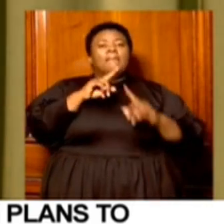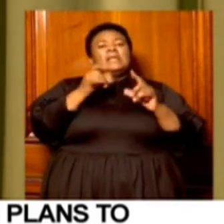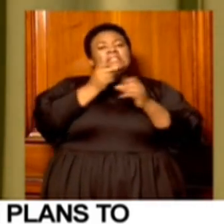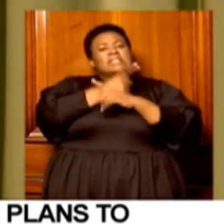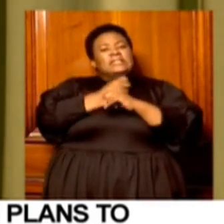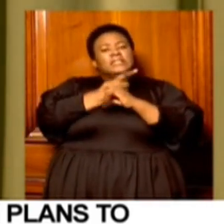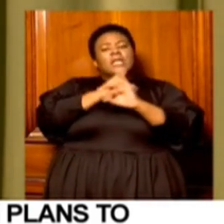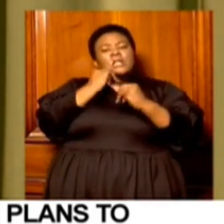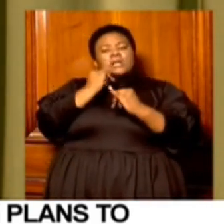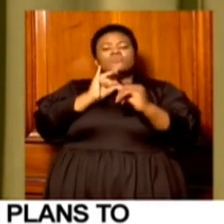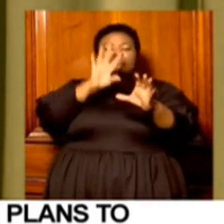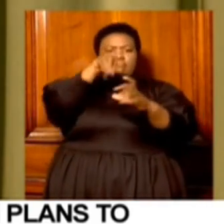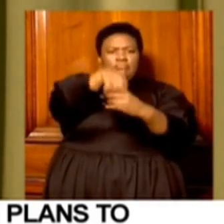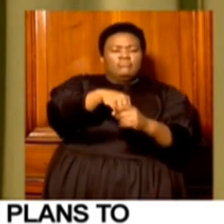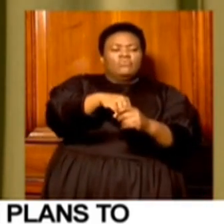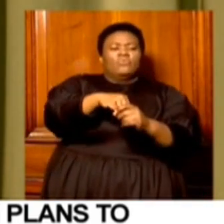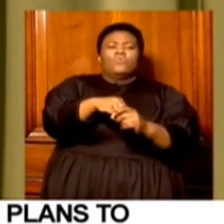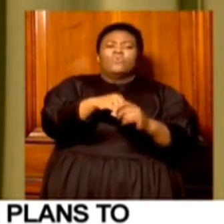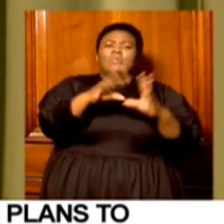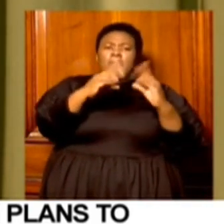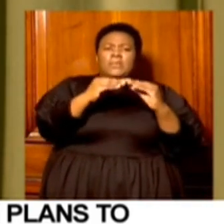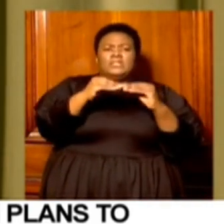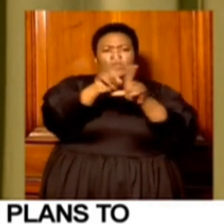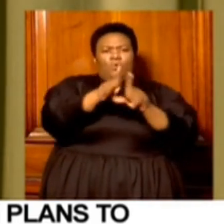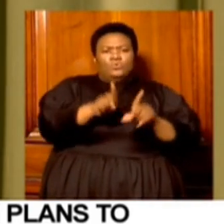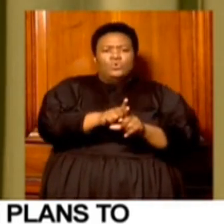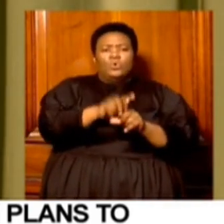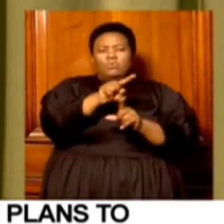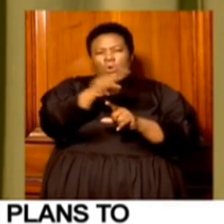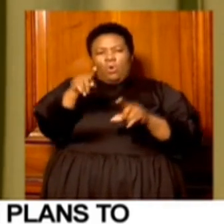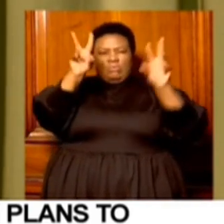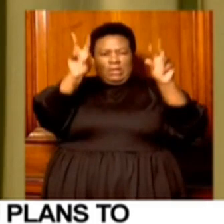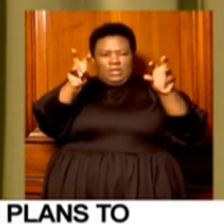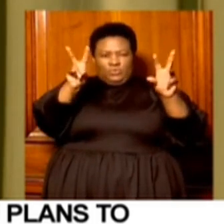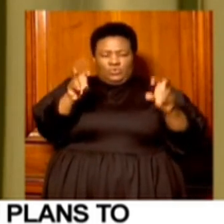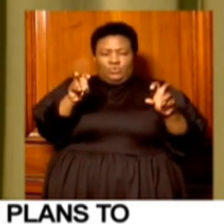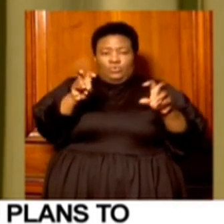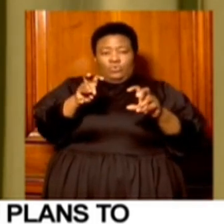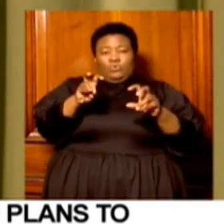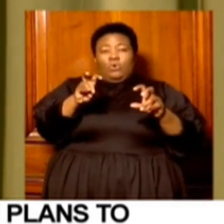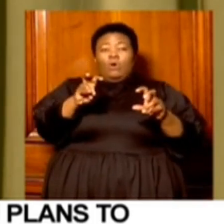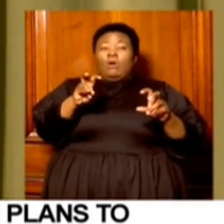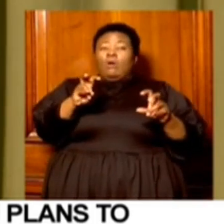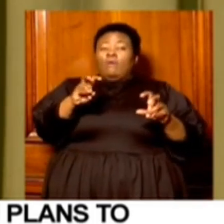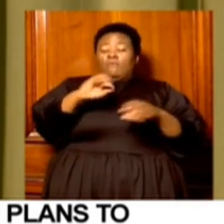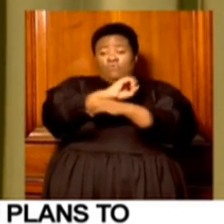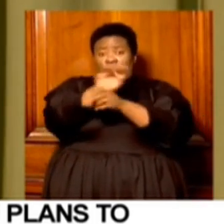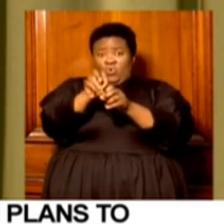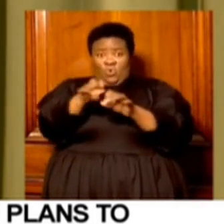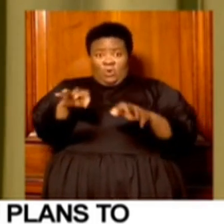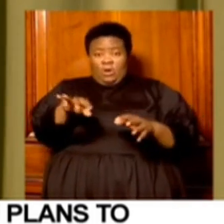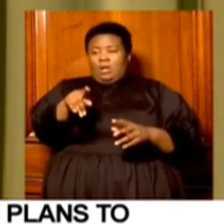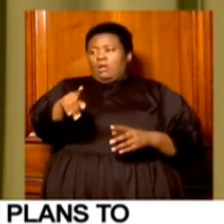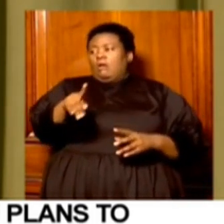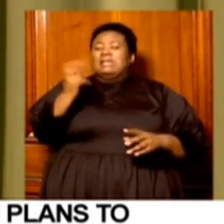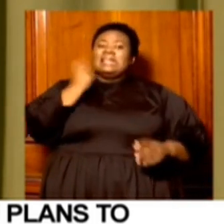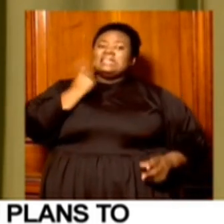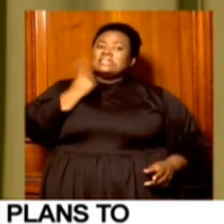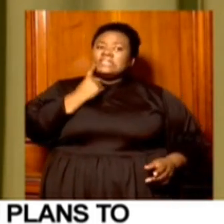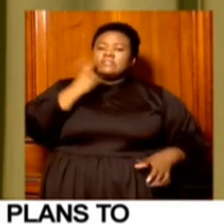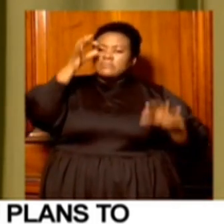board. Like all matters of COVID-19, decisions are not easy. They are not easy. Talk